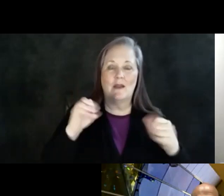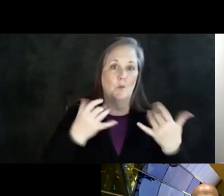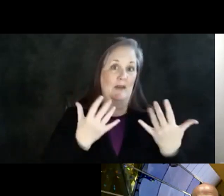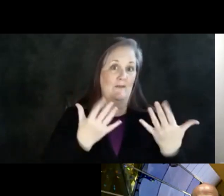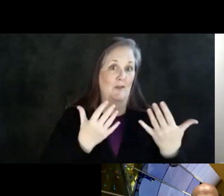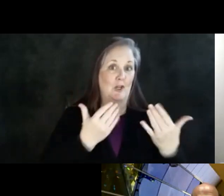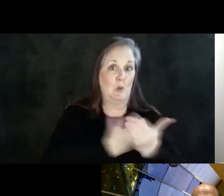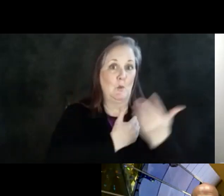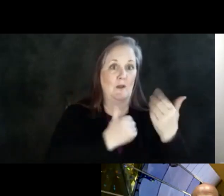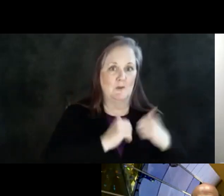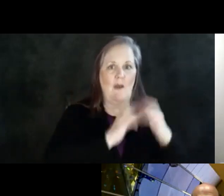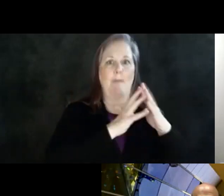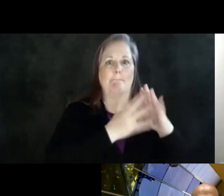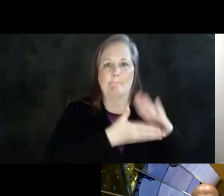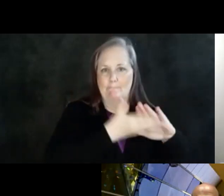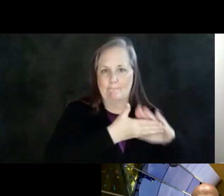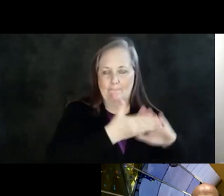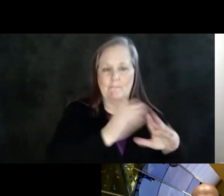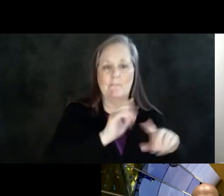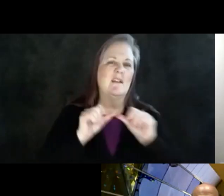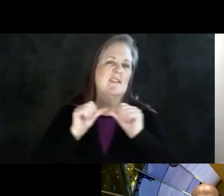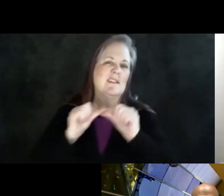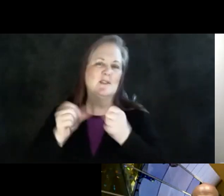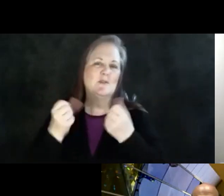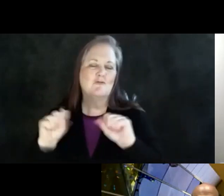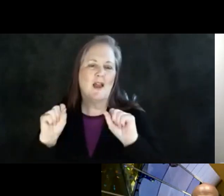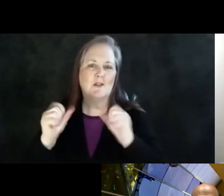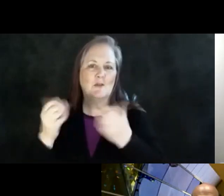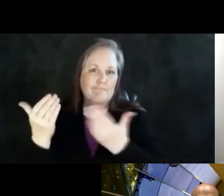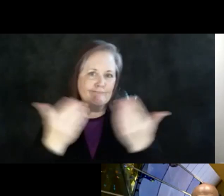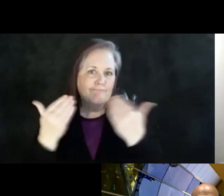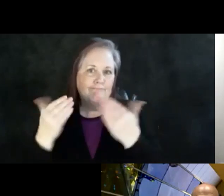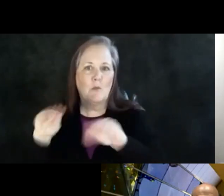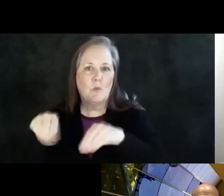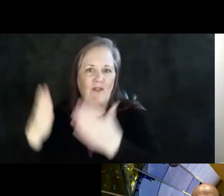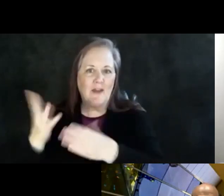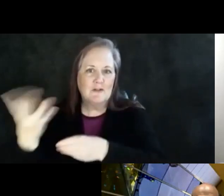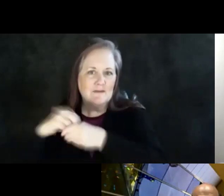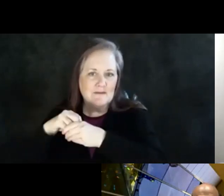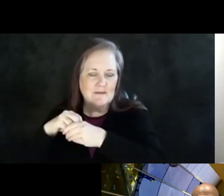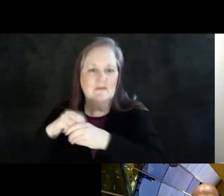be up and live. But continuing to try to enroll providers. This is going to take a lot of